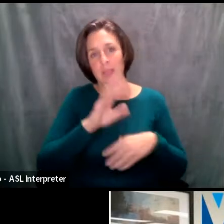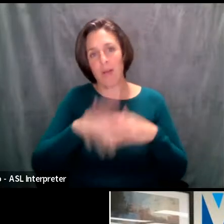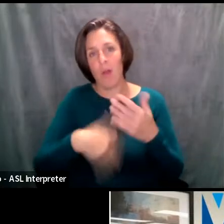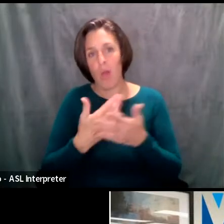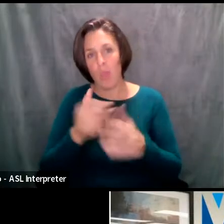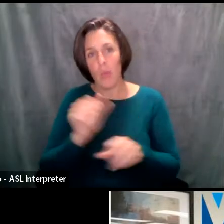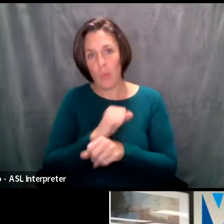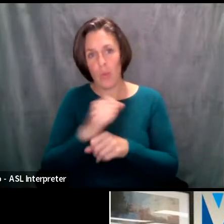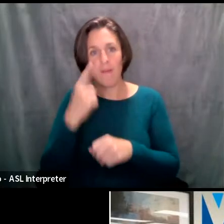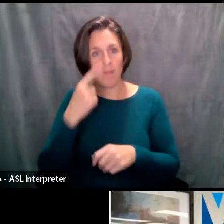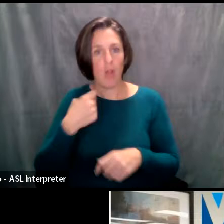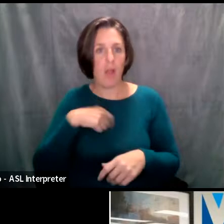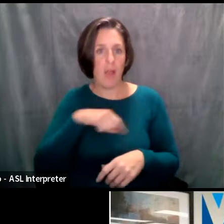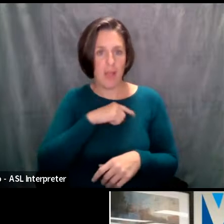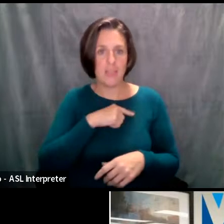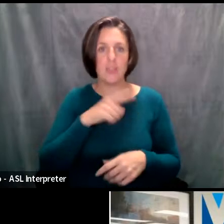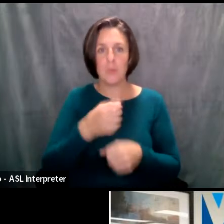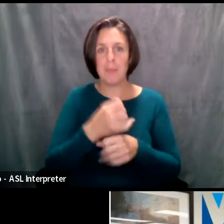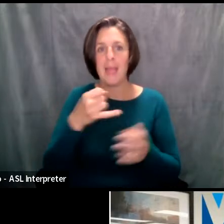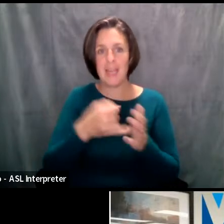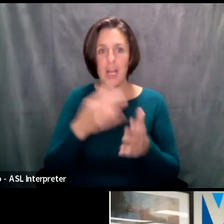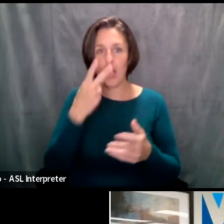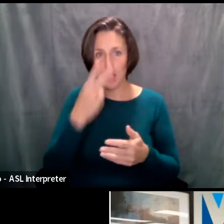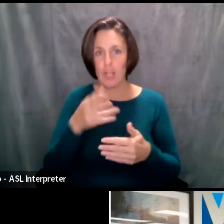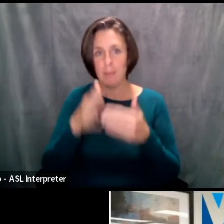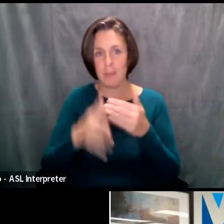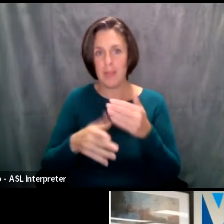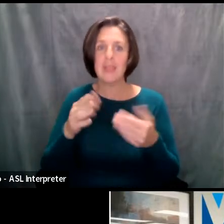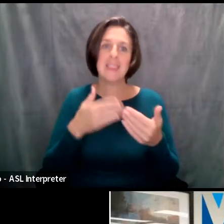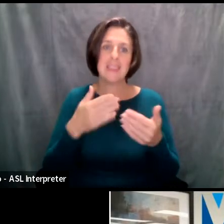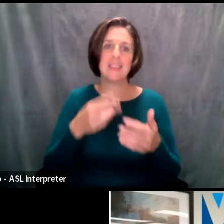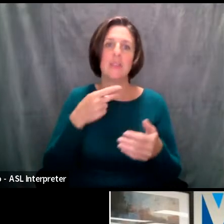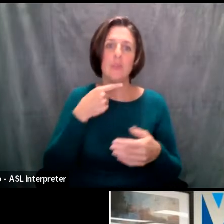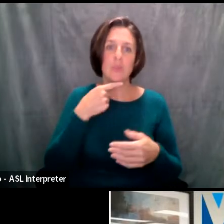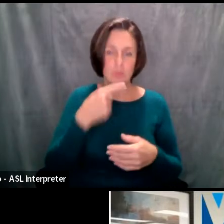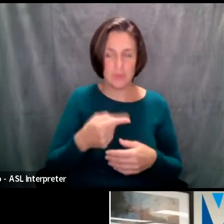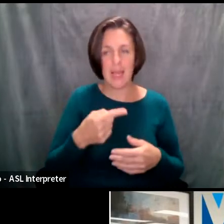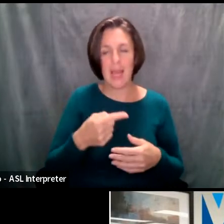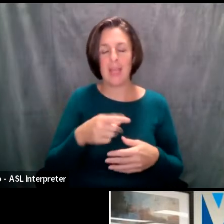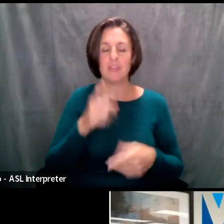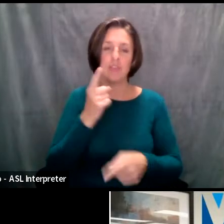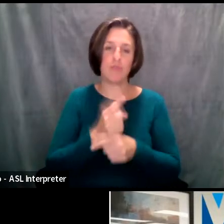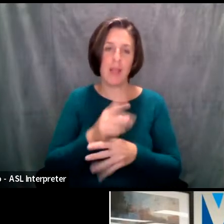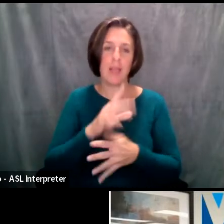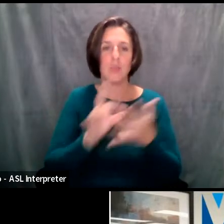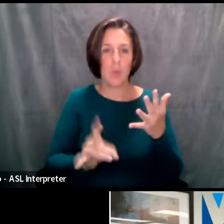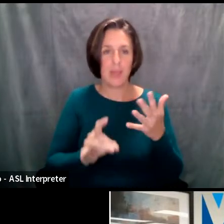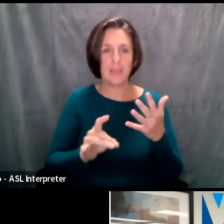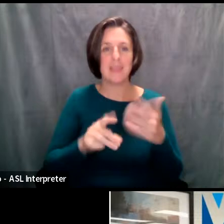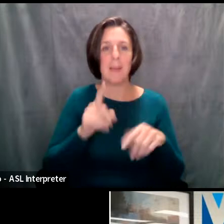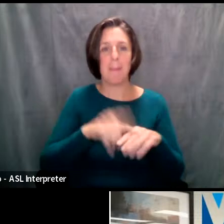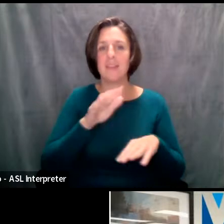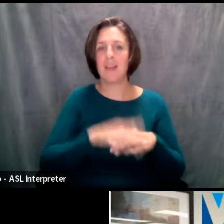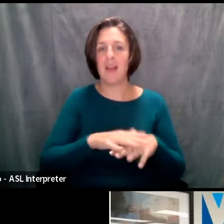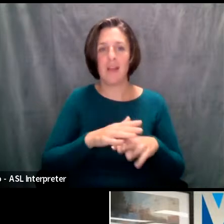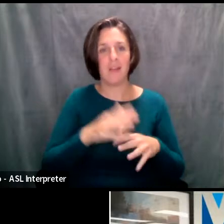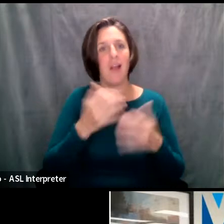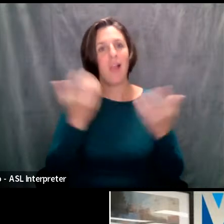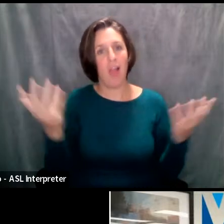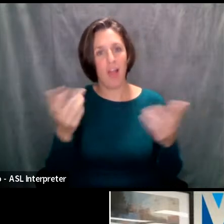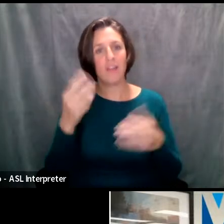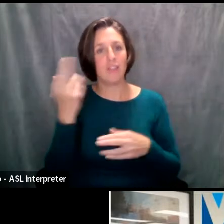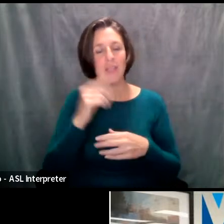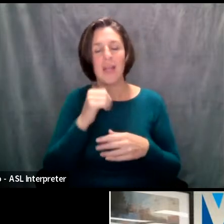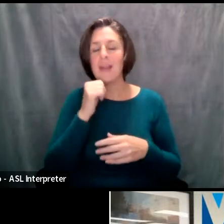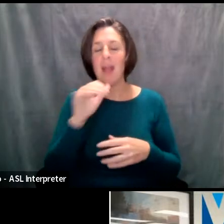look complete. And it's easy to say this is the right choice based on a lot of reasons. So I don't want to disregard the work that was